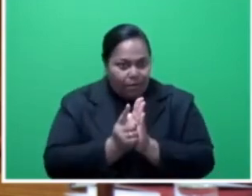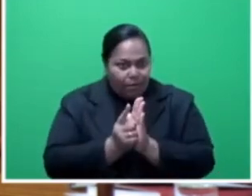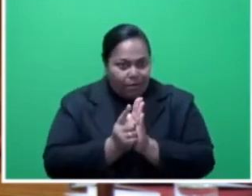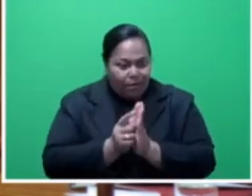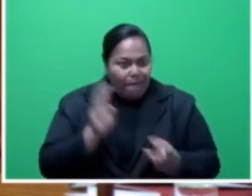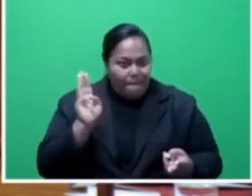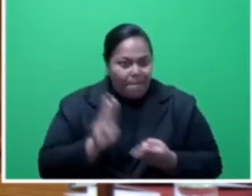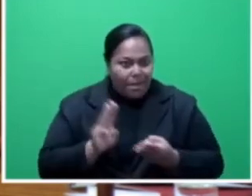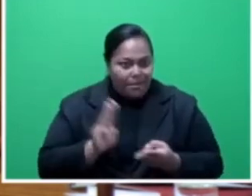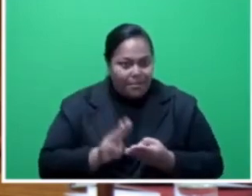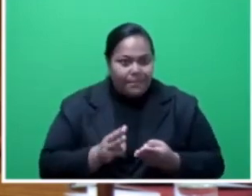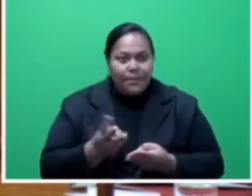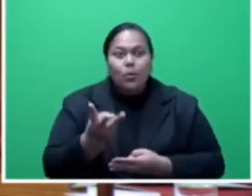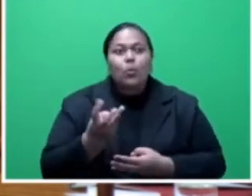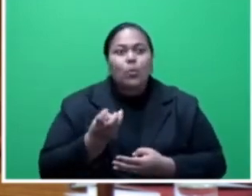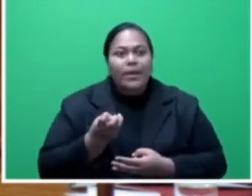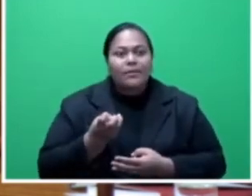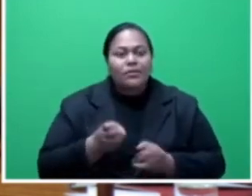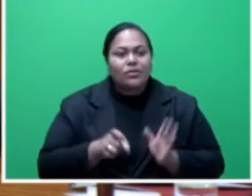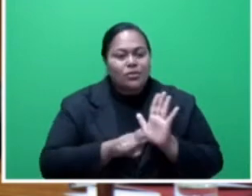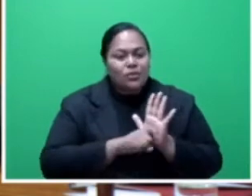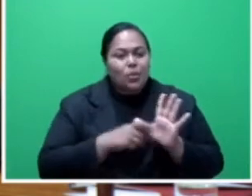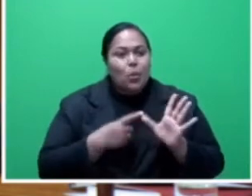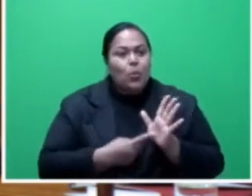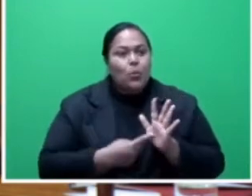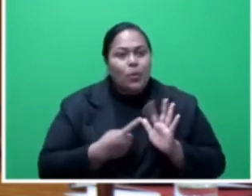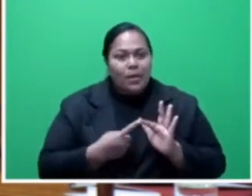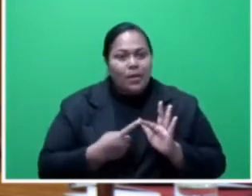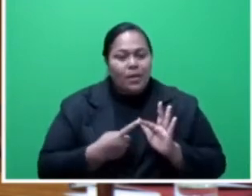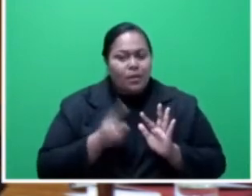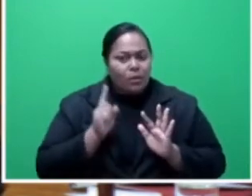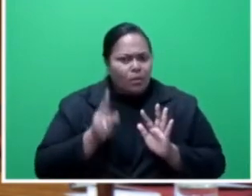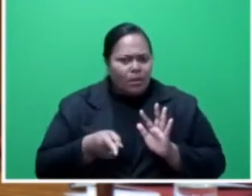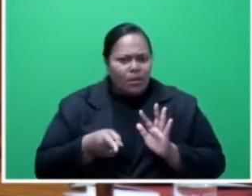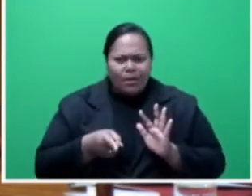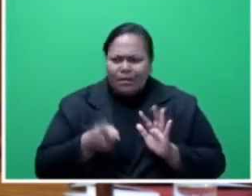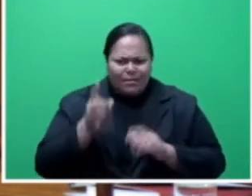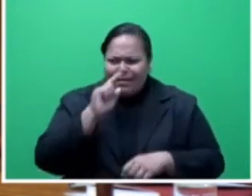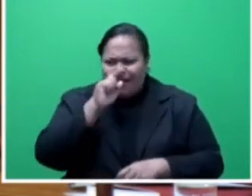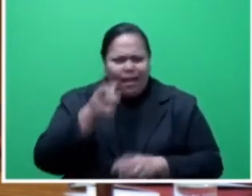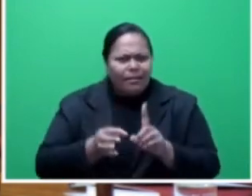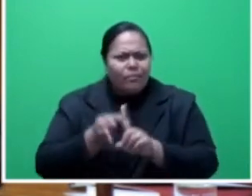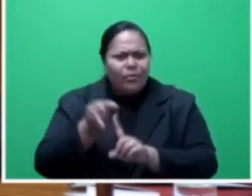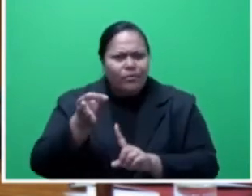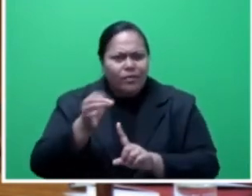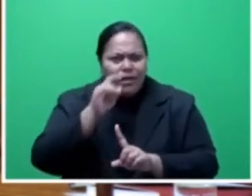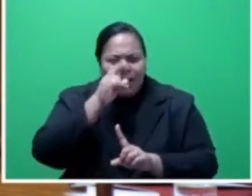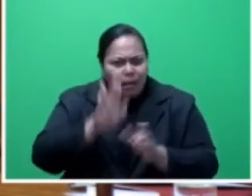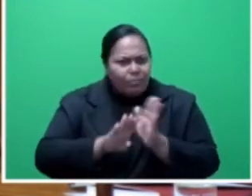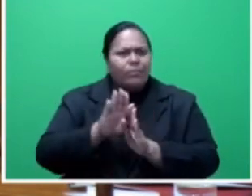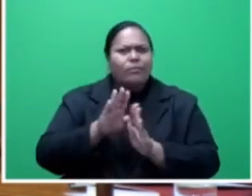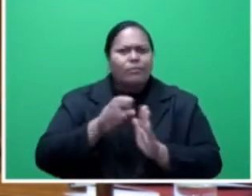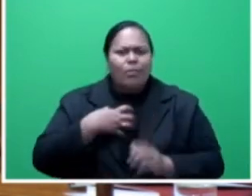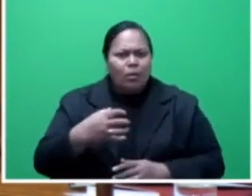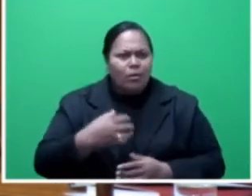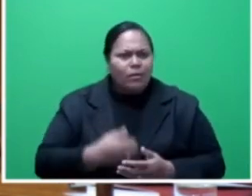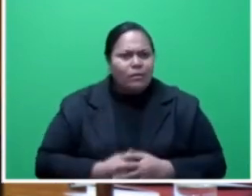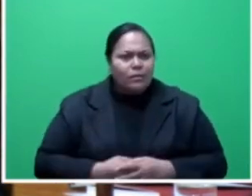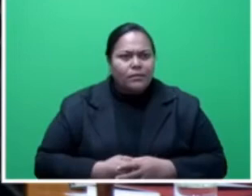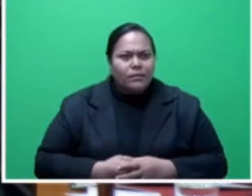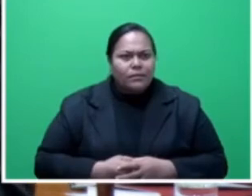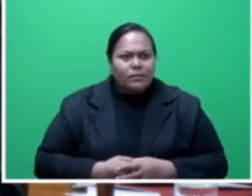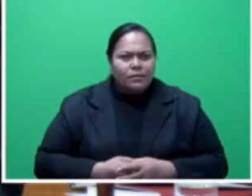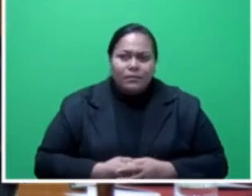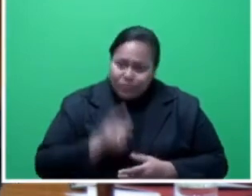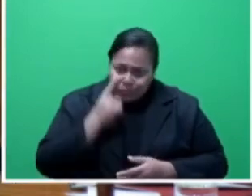rate. And that is a measure that we people need to see to confirm that here we are